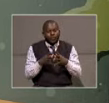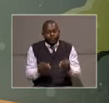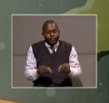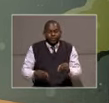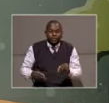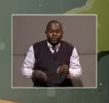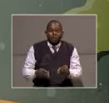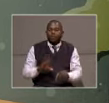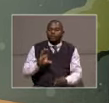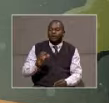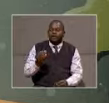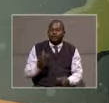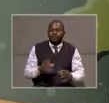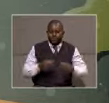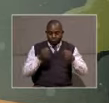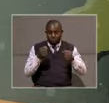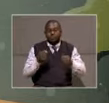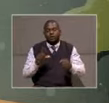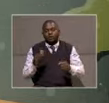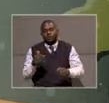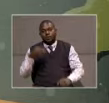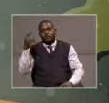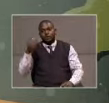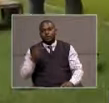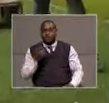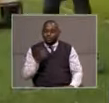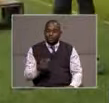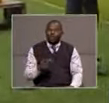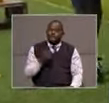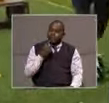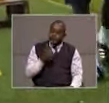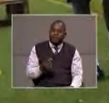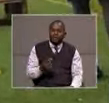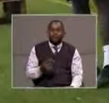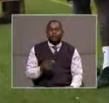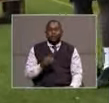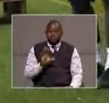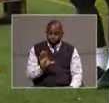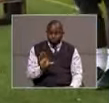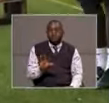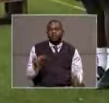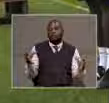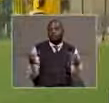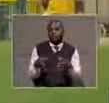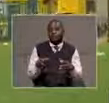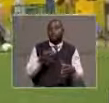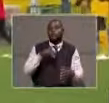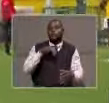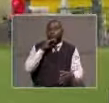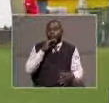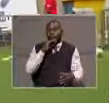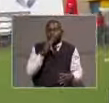of CAF Champions League qualifier. The gaffer has claimed that his side has enough armory